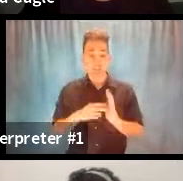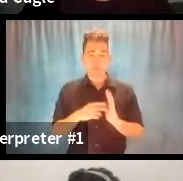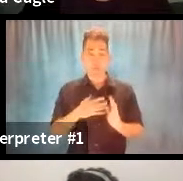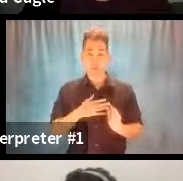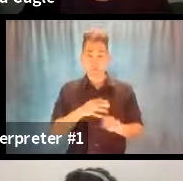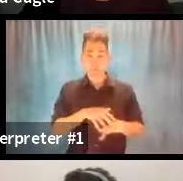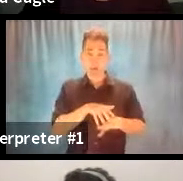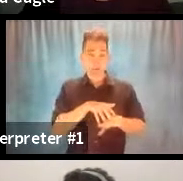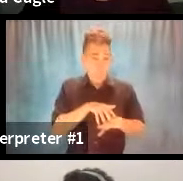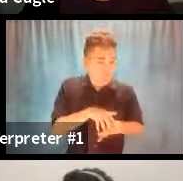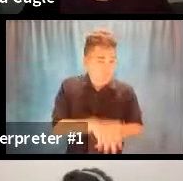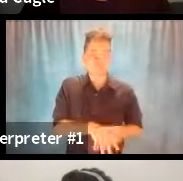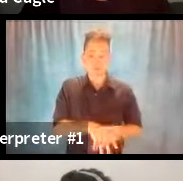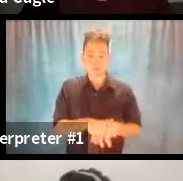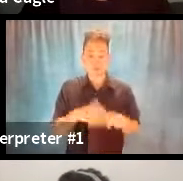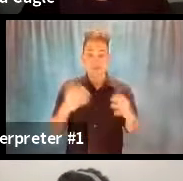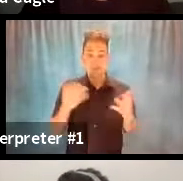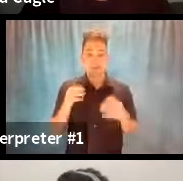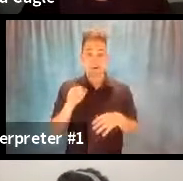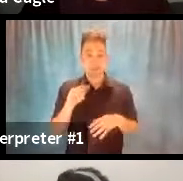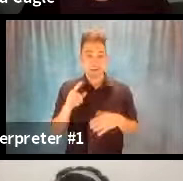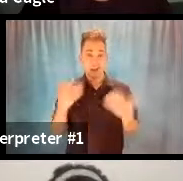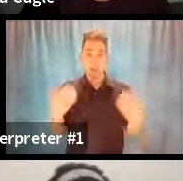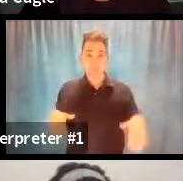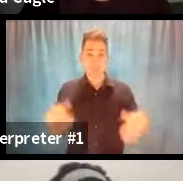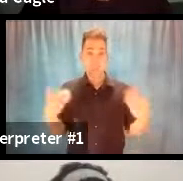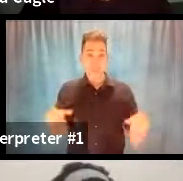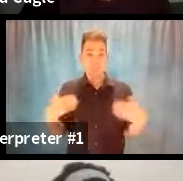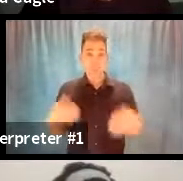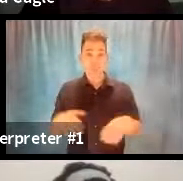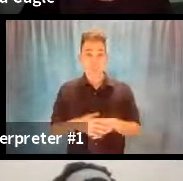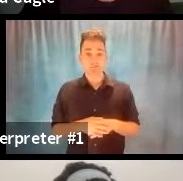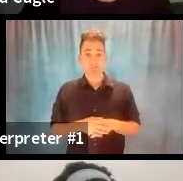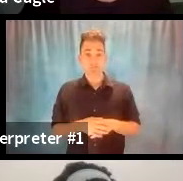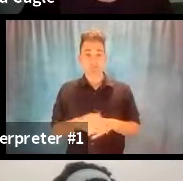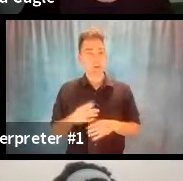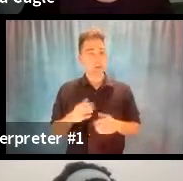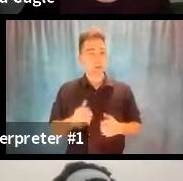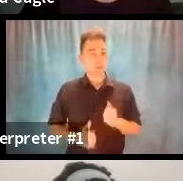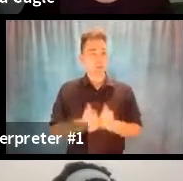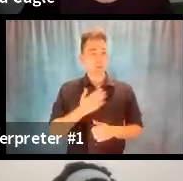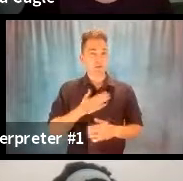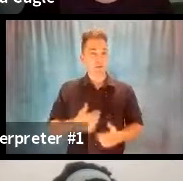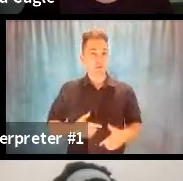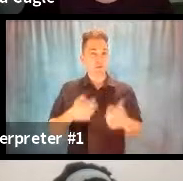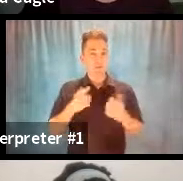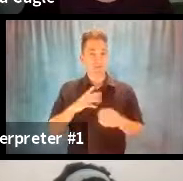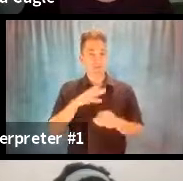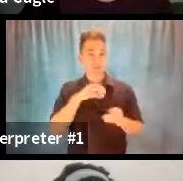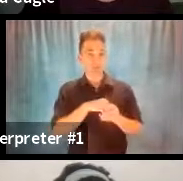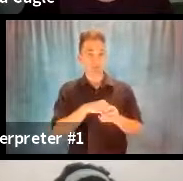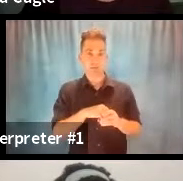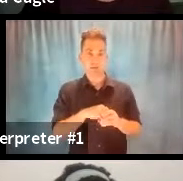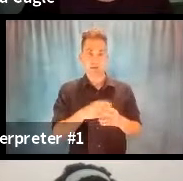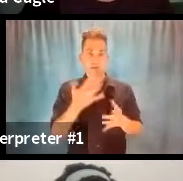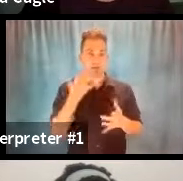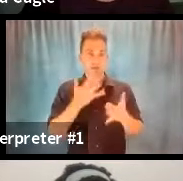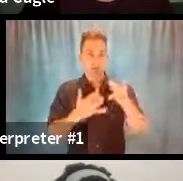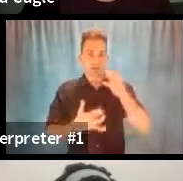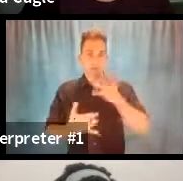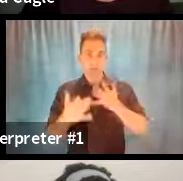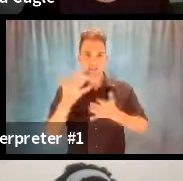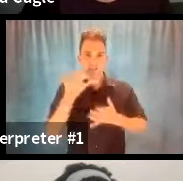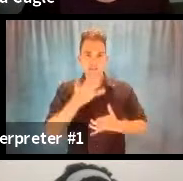much of my priesthood in economically stressed neighborhoods in the housing projects downtown in